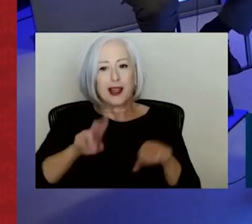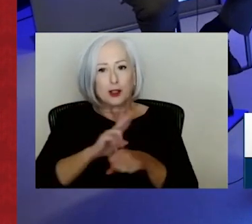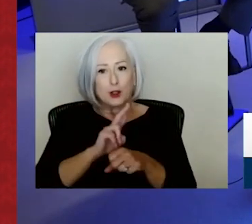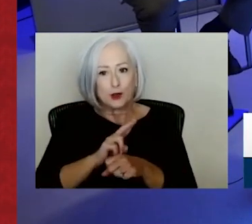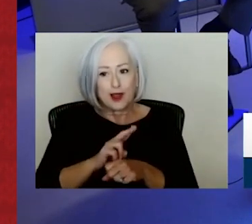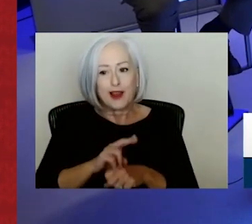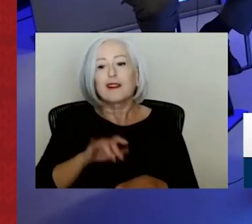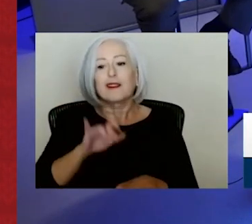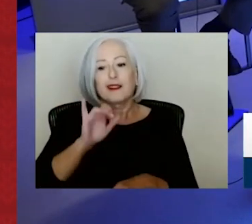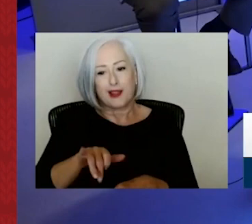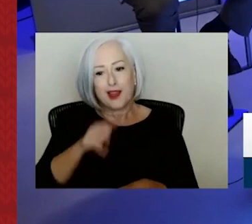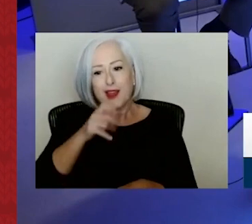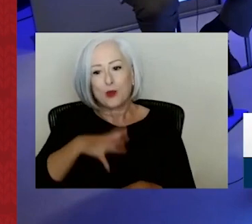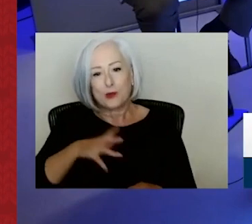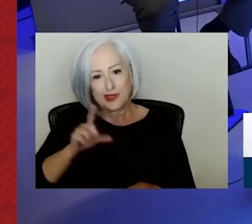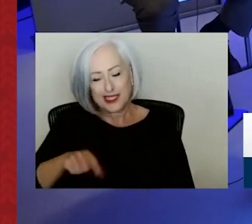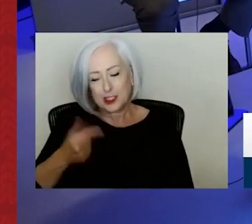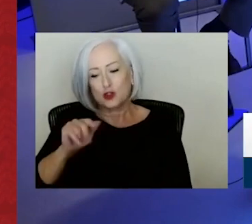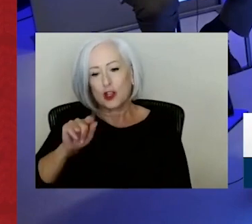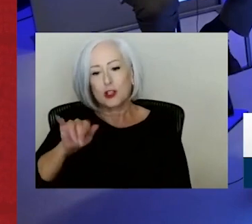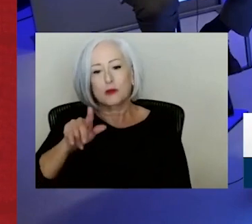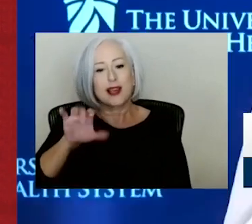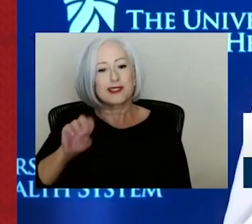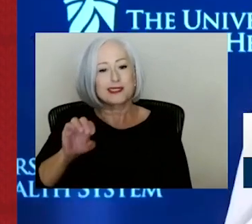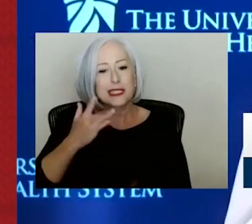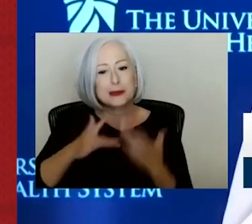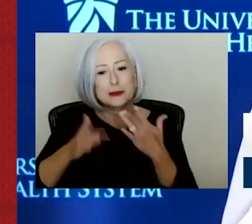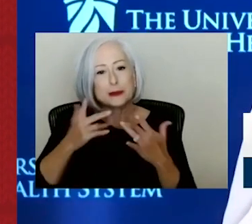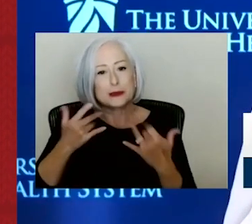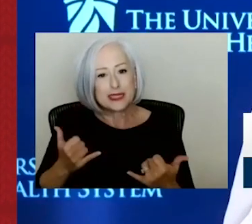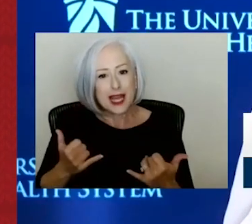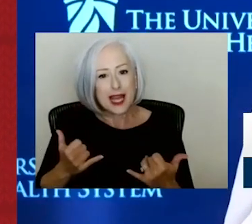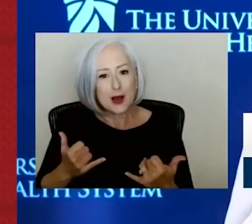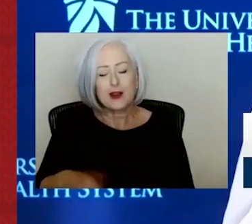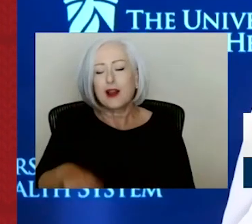become worse in the last few years. I think as people try to make the supply chain